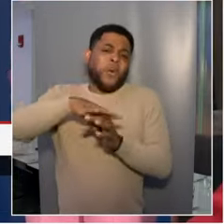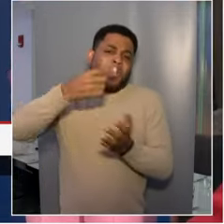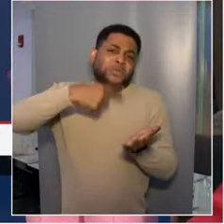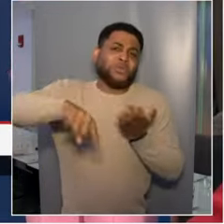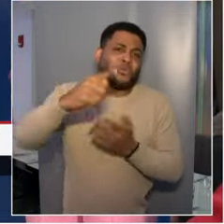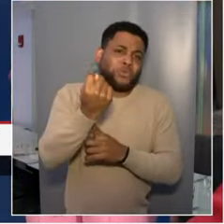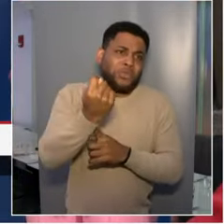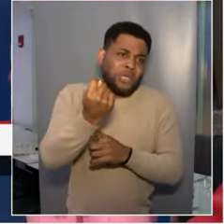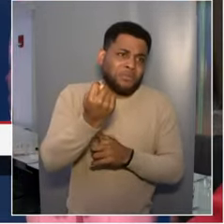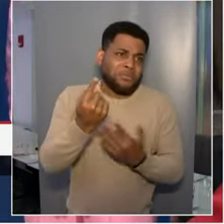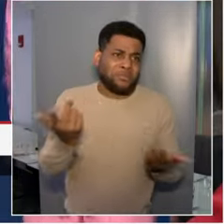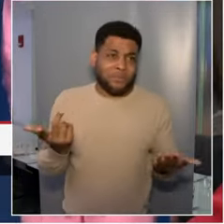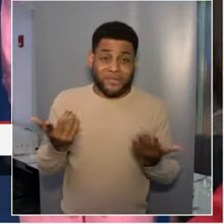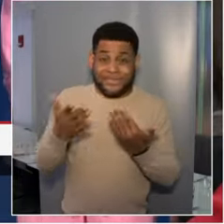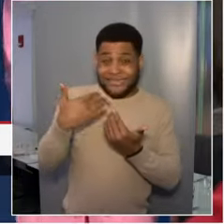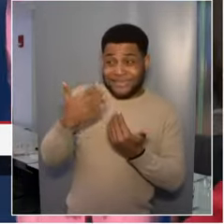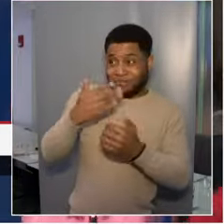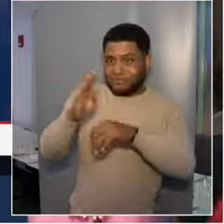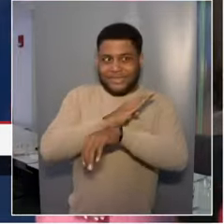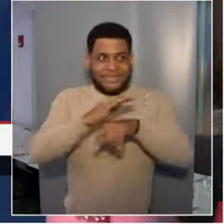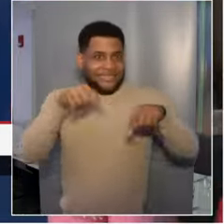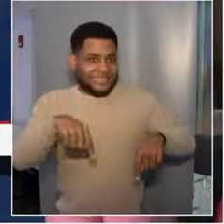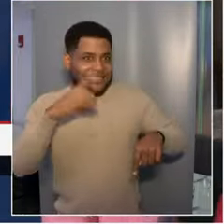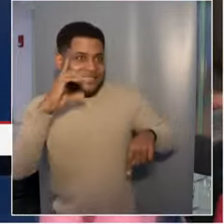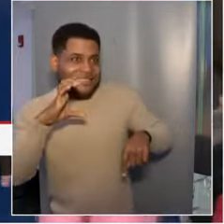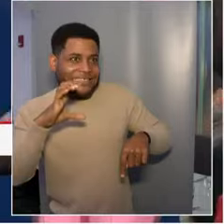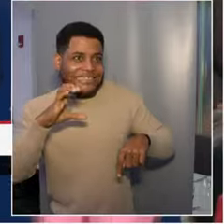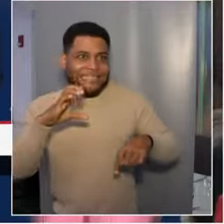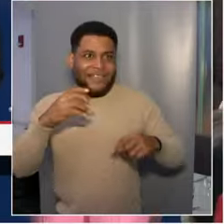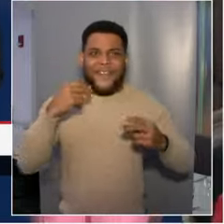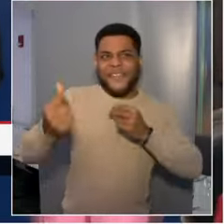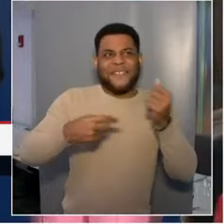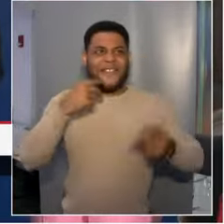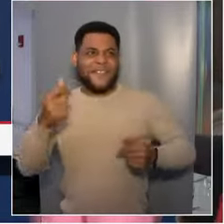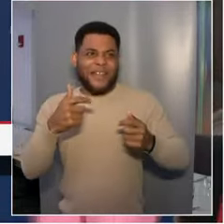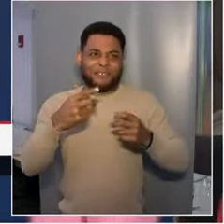Columbia than in some other jurisdictions.